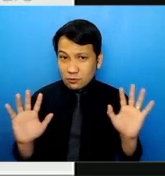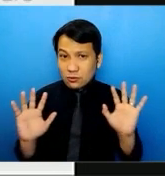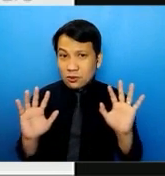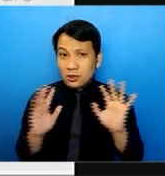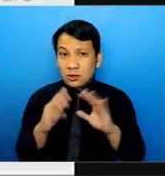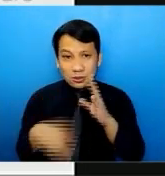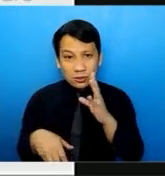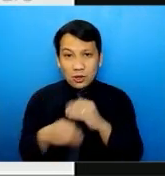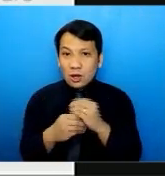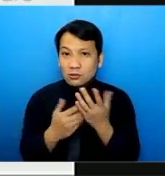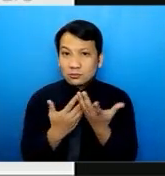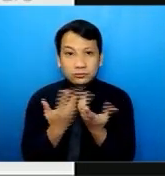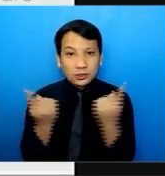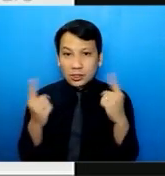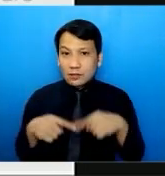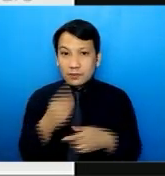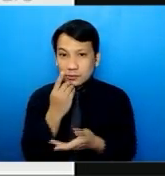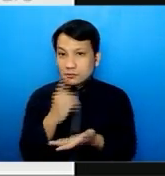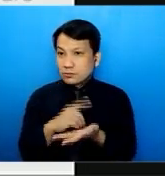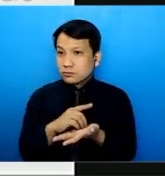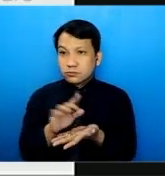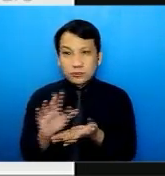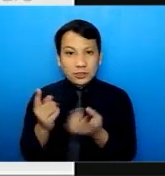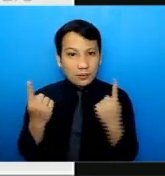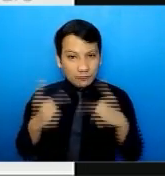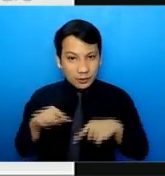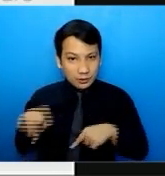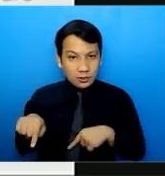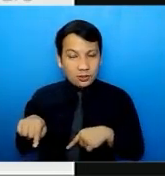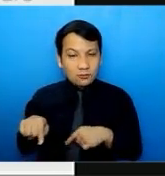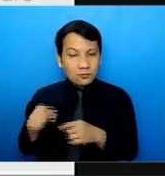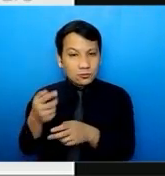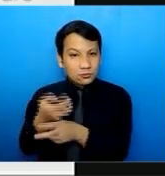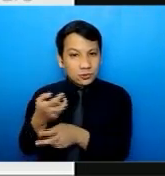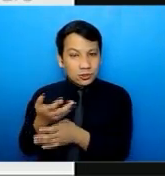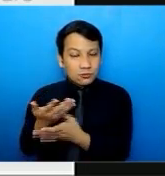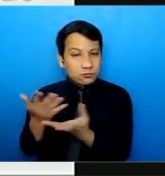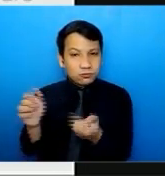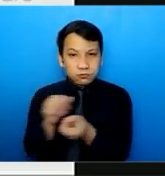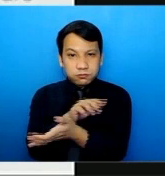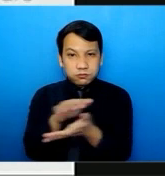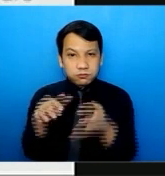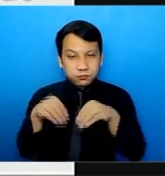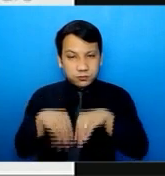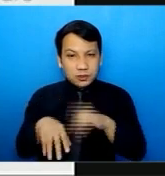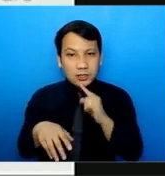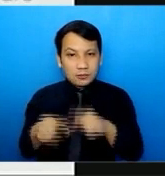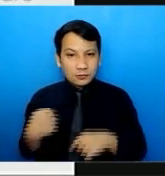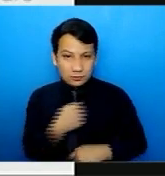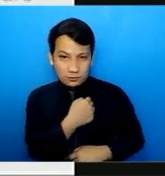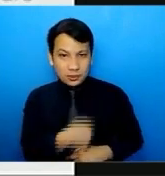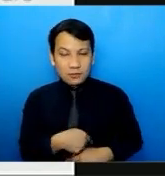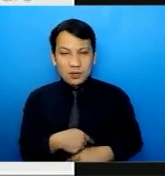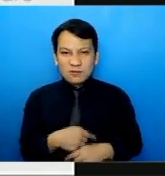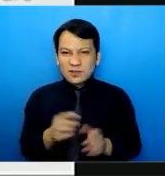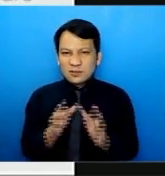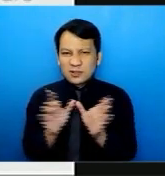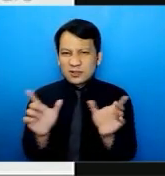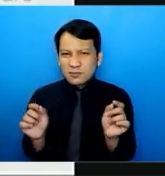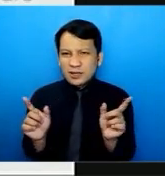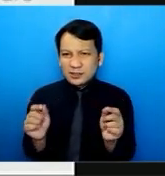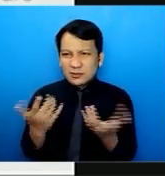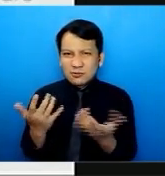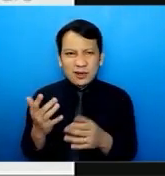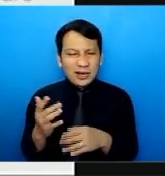the well-documented reef destruction from the harvest of giant clams and the artificial island